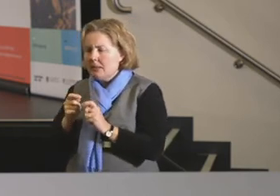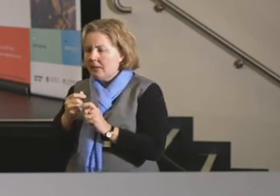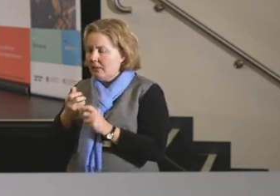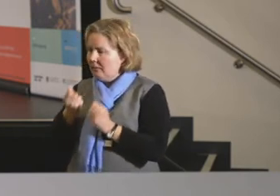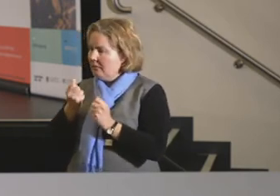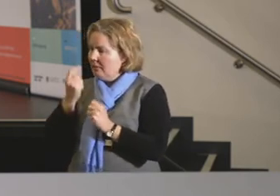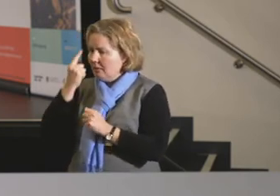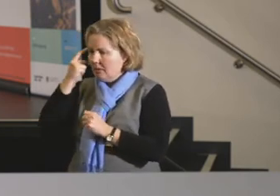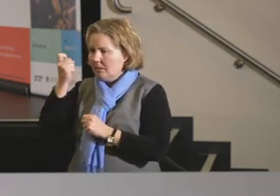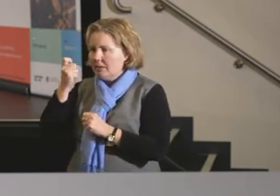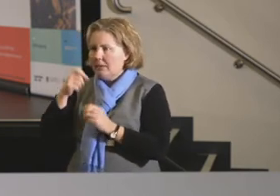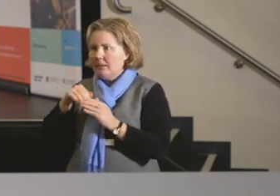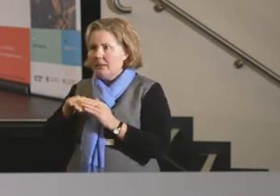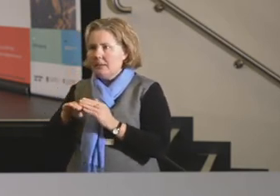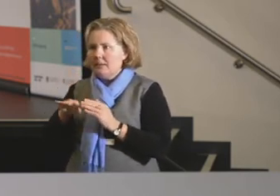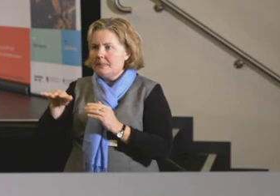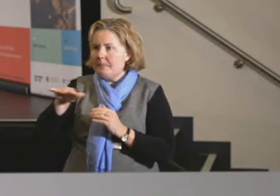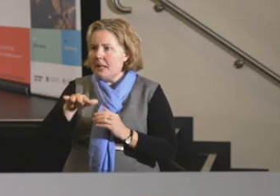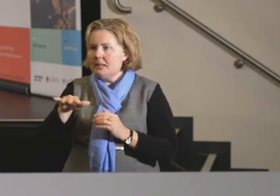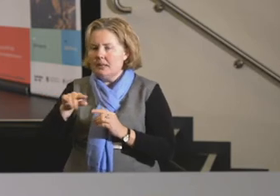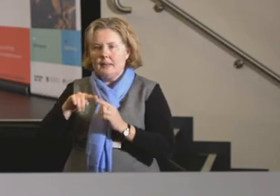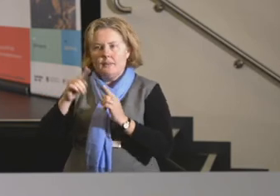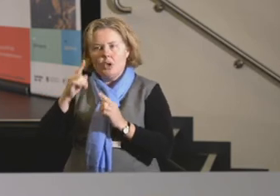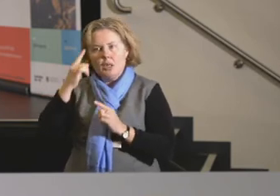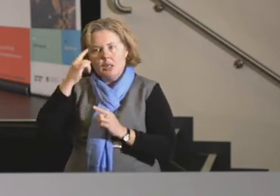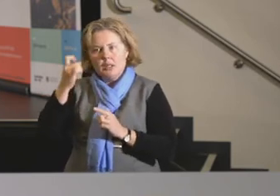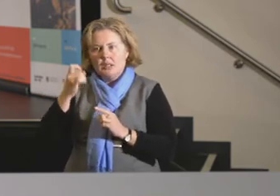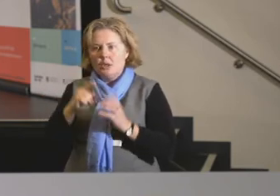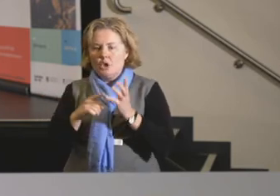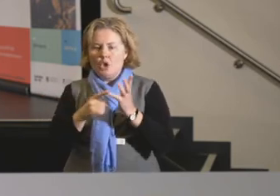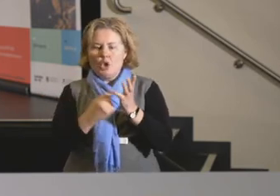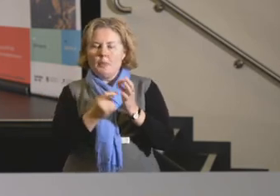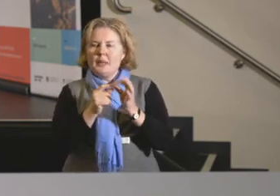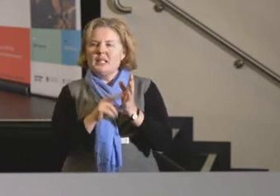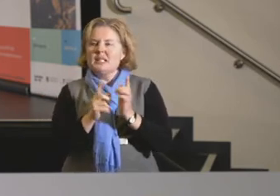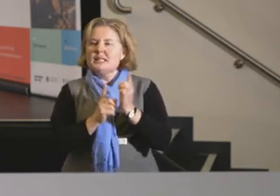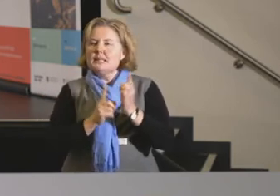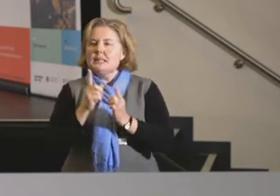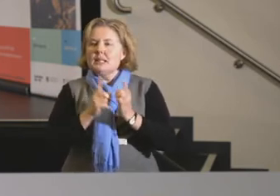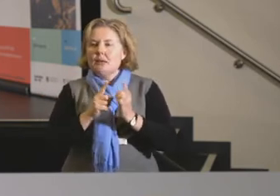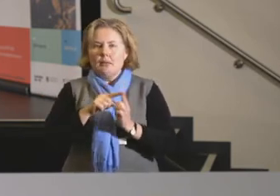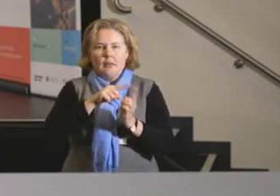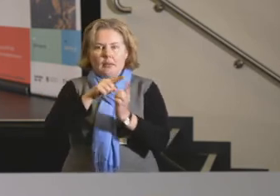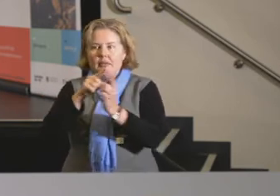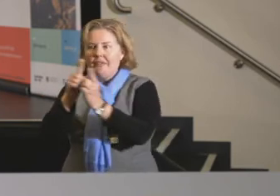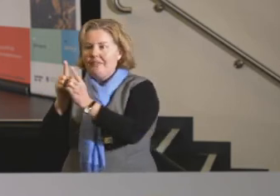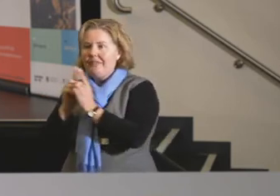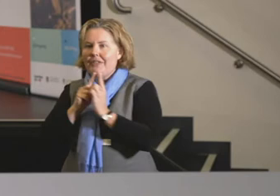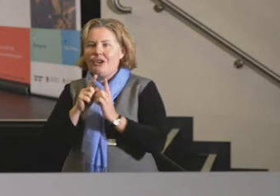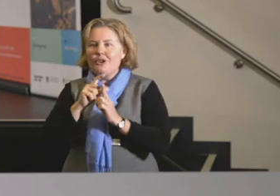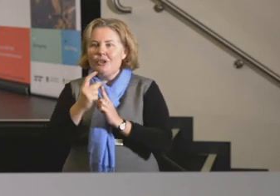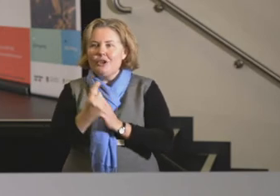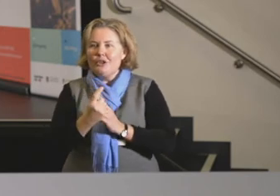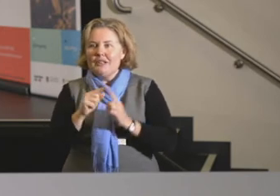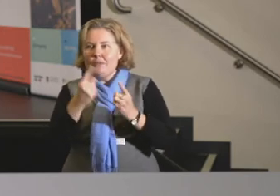ideas in spaces, it's very different. Like, you have the urban, cosmopolitan, urban spaces where you have